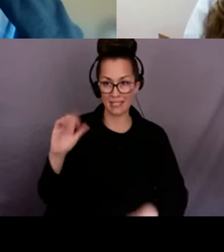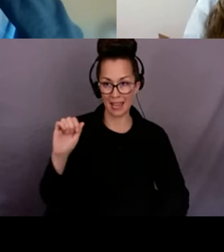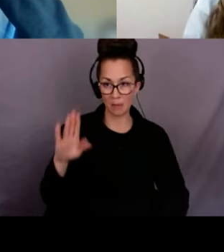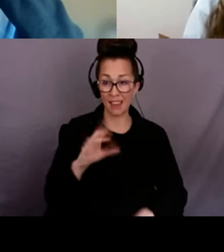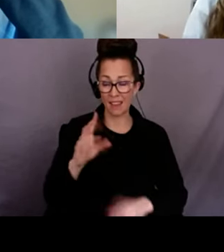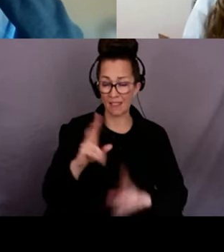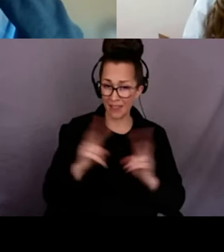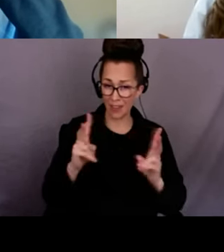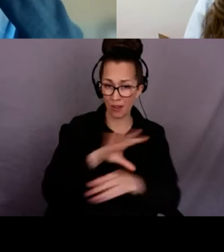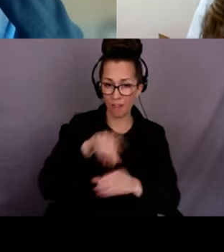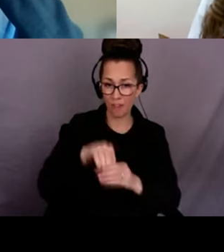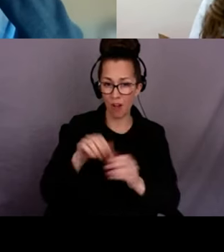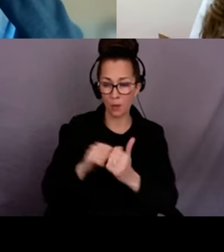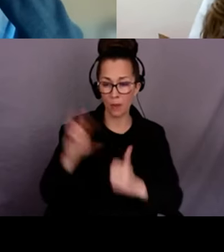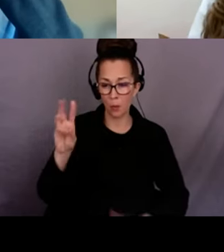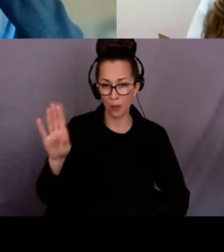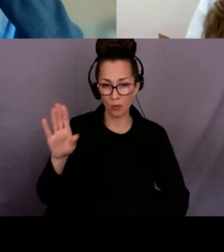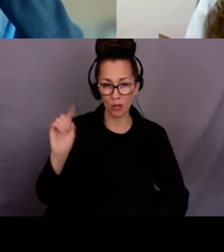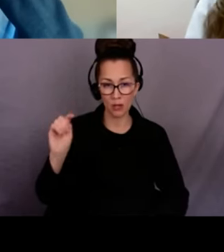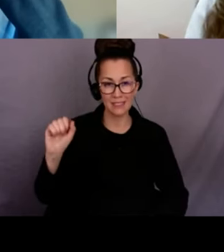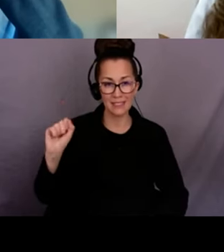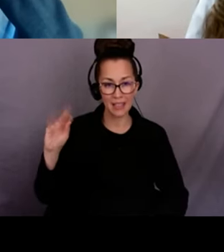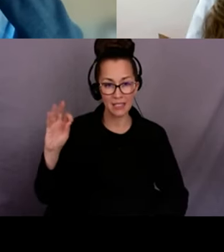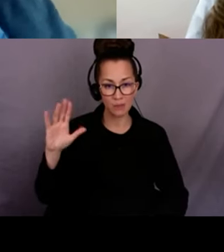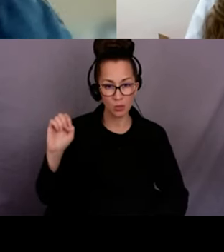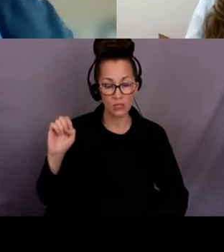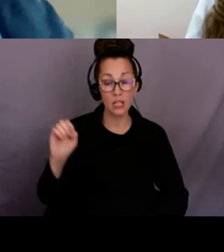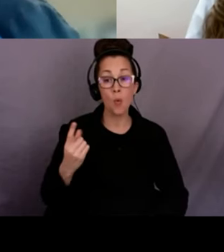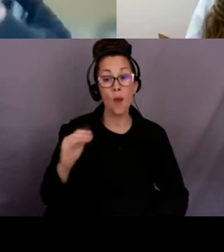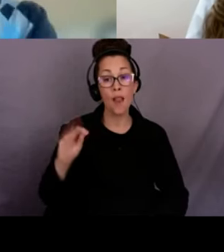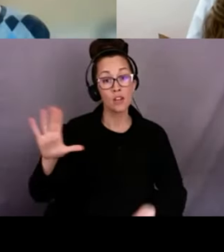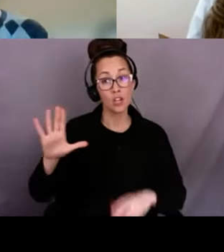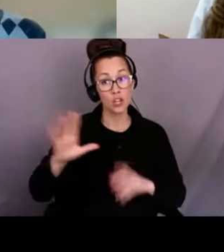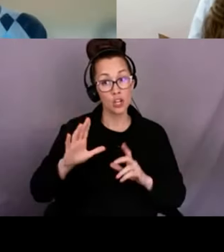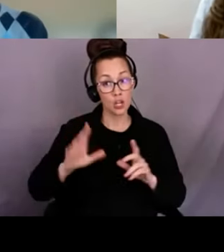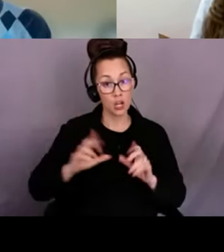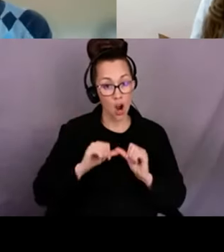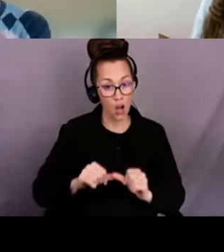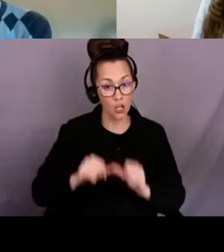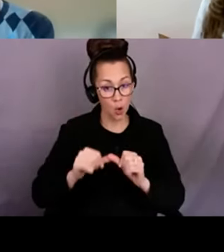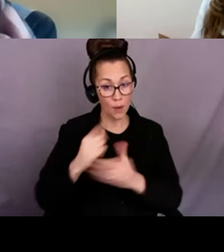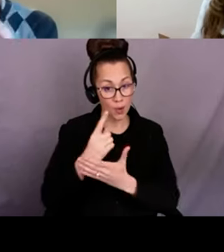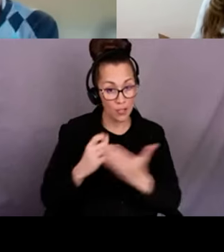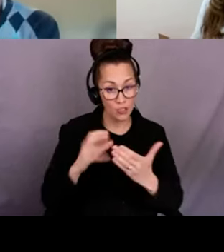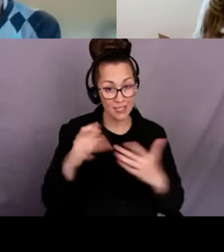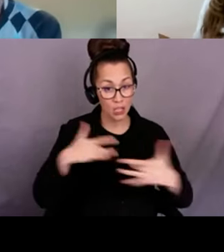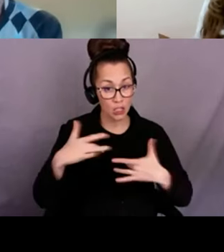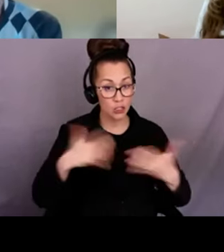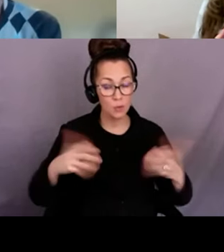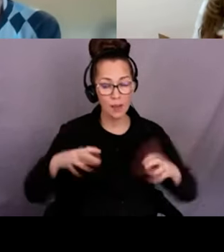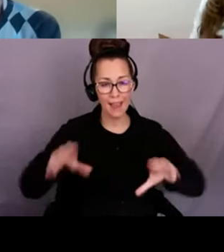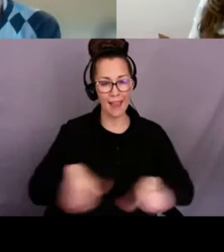member of the Willowbrook Task Force. And one of her ongoing questions and concerns is active